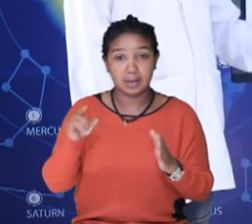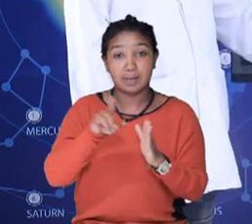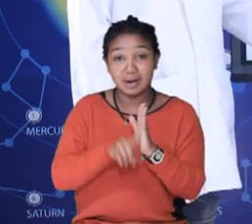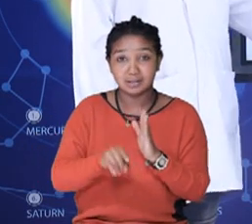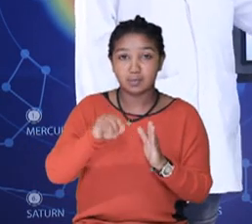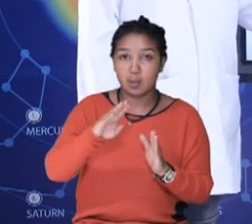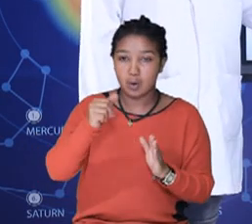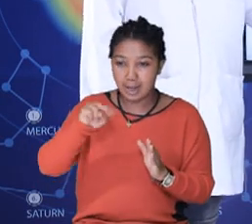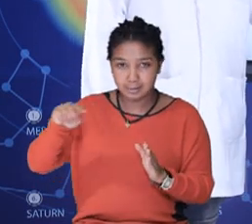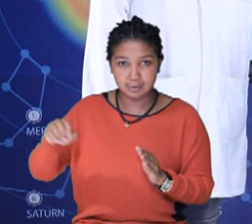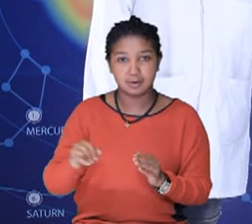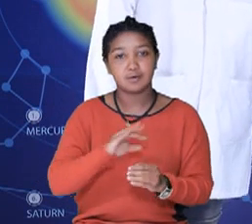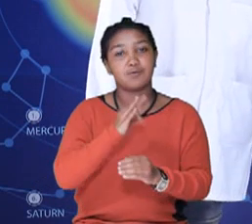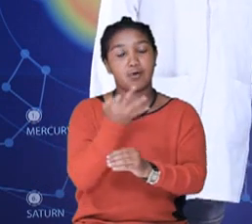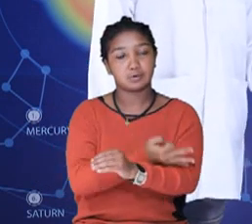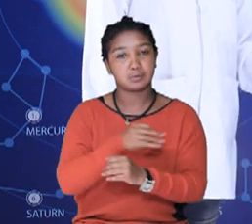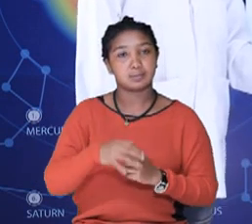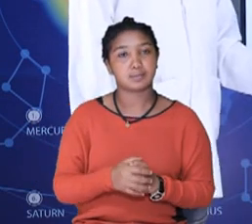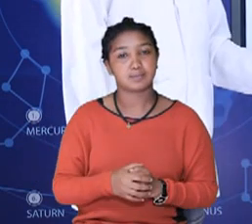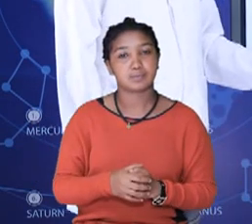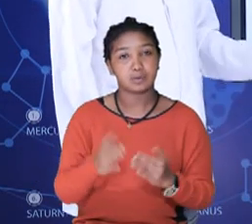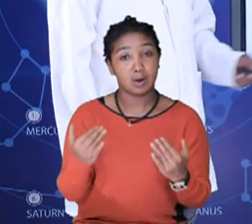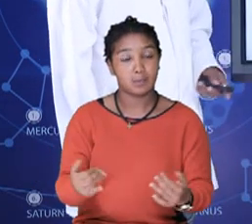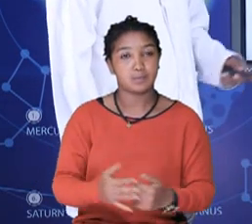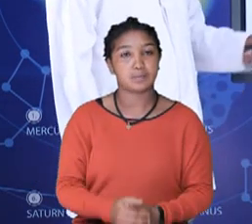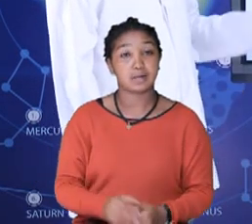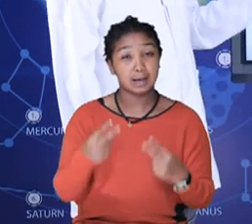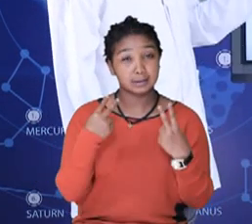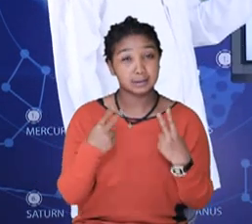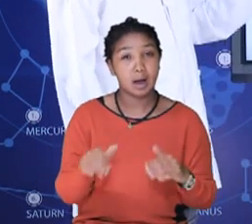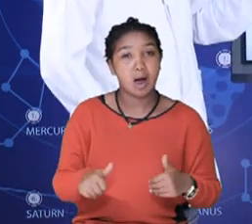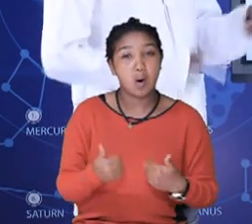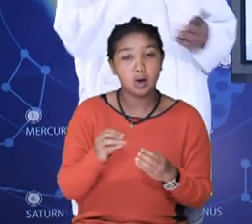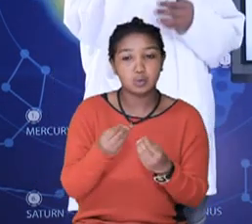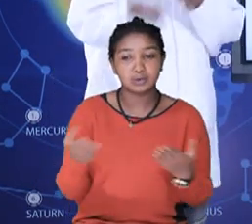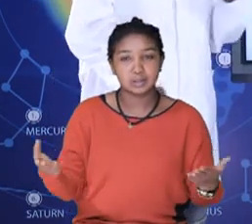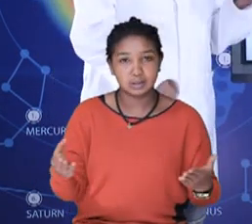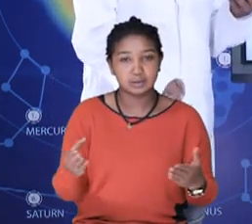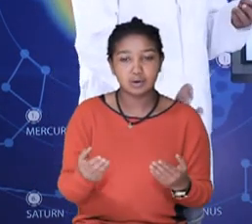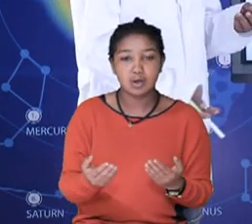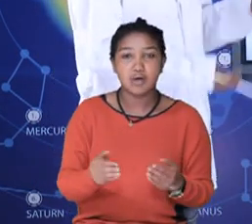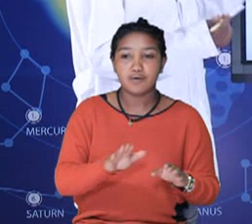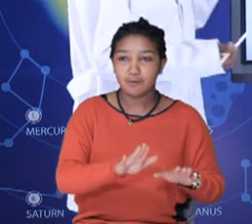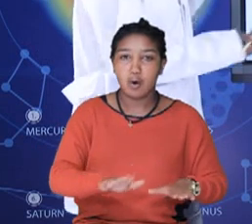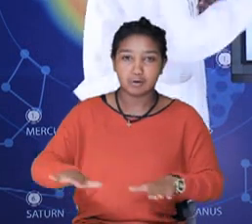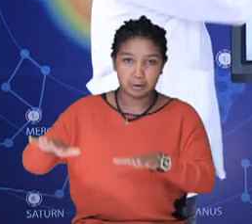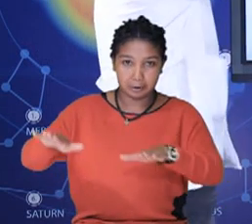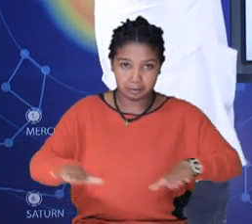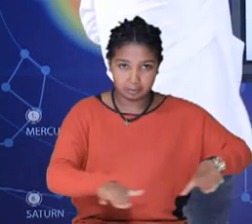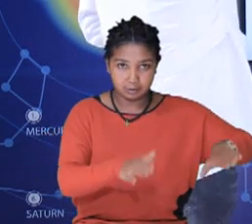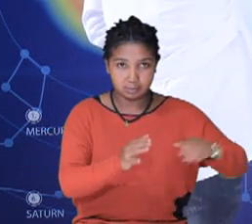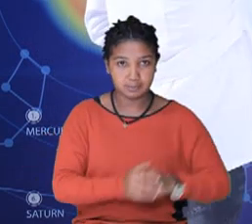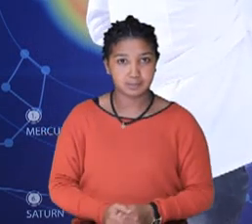So buoyant force is the same as weight of the fluid displaced. Now, let's see how an object is floating. For